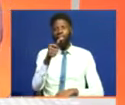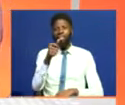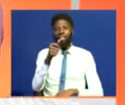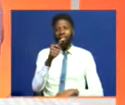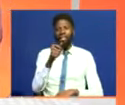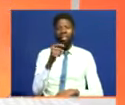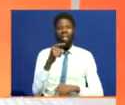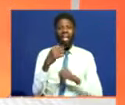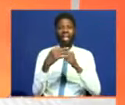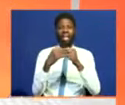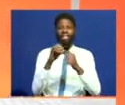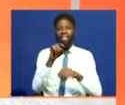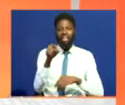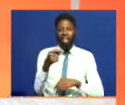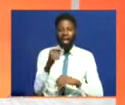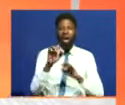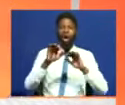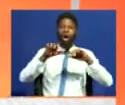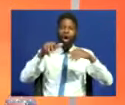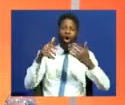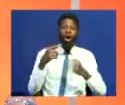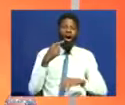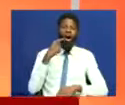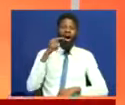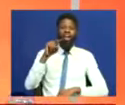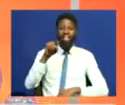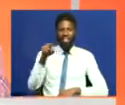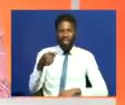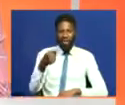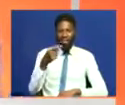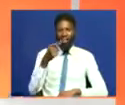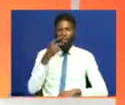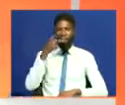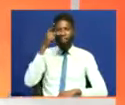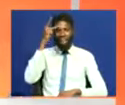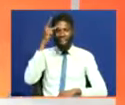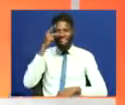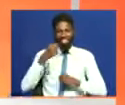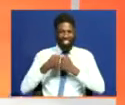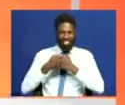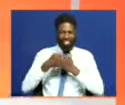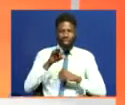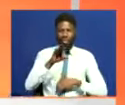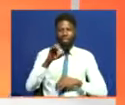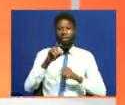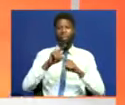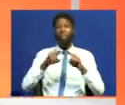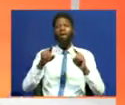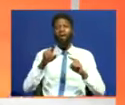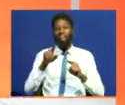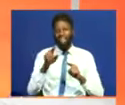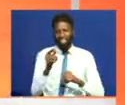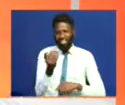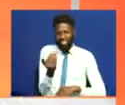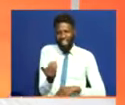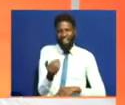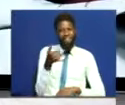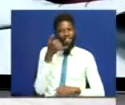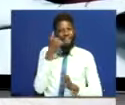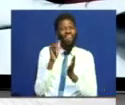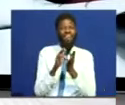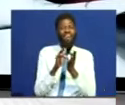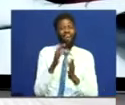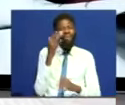or 100,000. Okay, as a parent, it's a challenge to pay. What about this commodity that this kid is having? Why are we not having this discussion? Okay, Senator, we have to